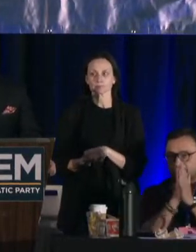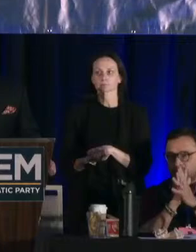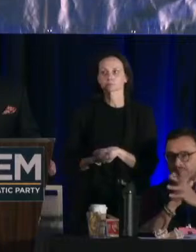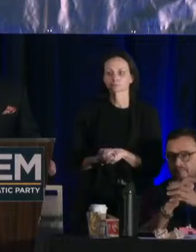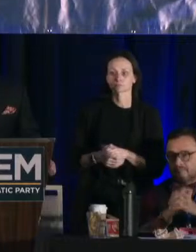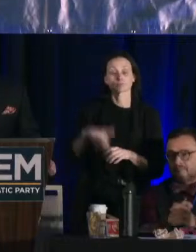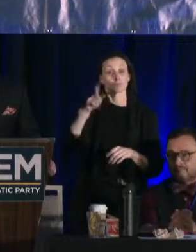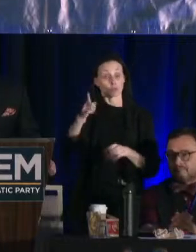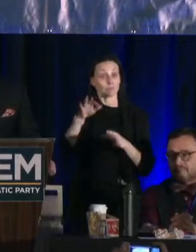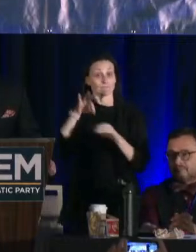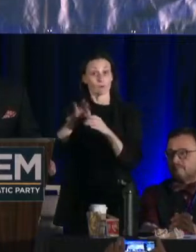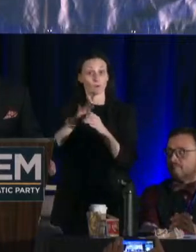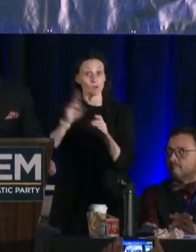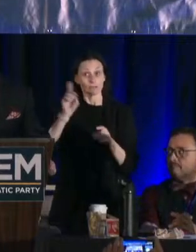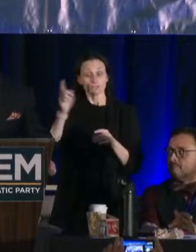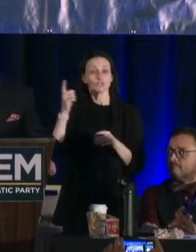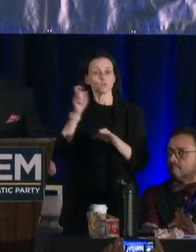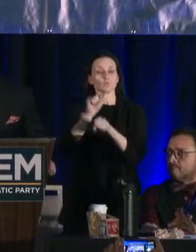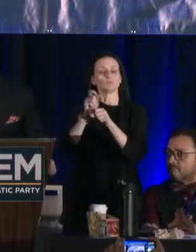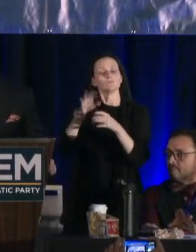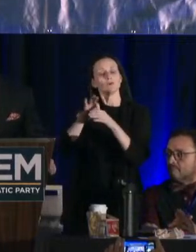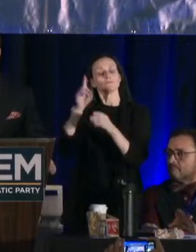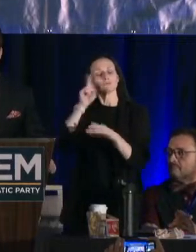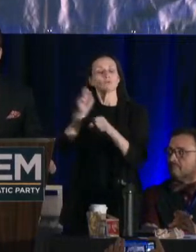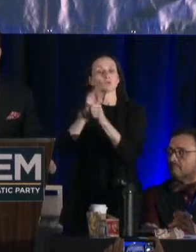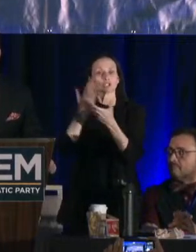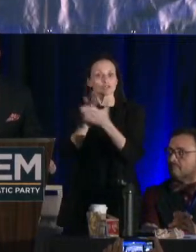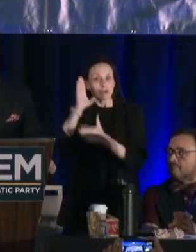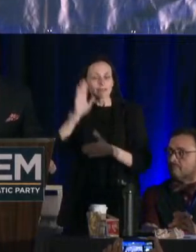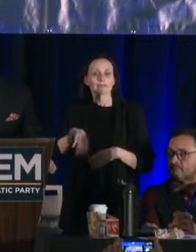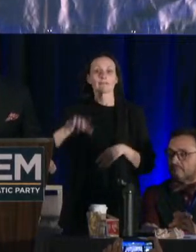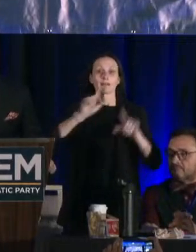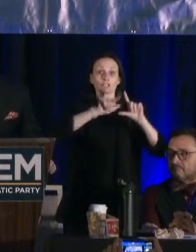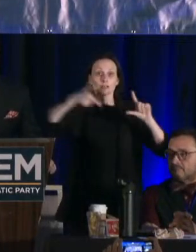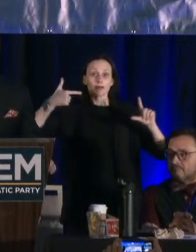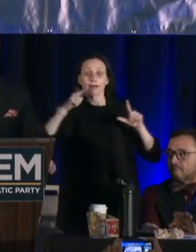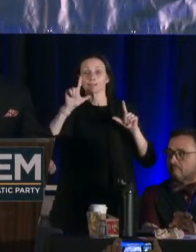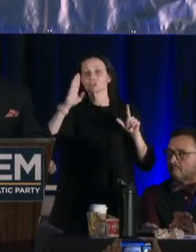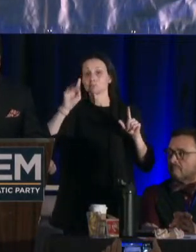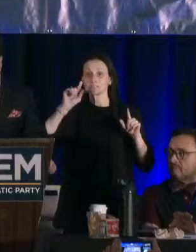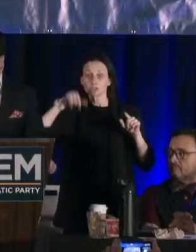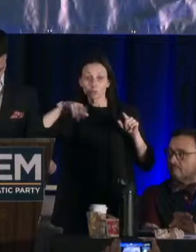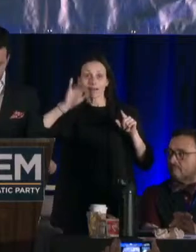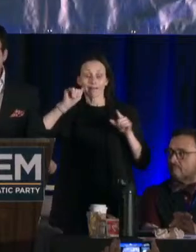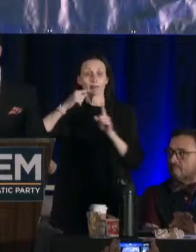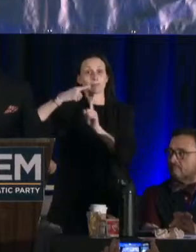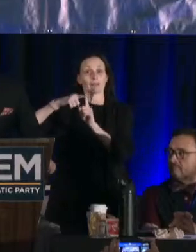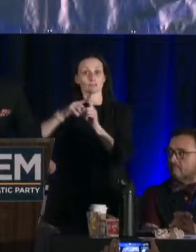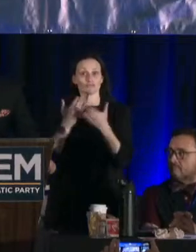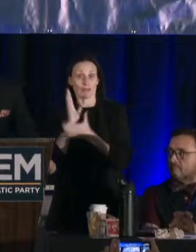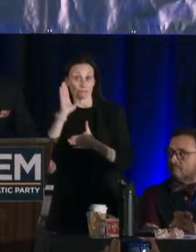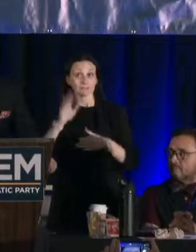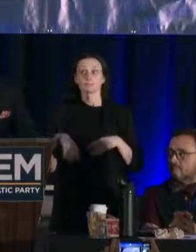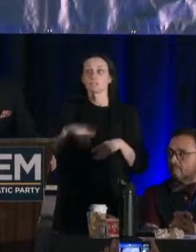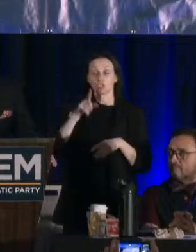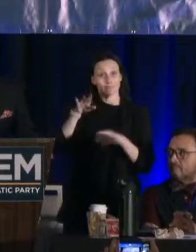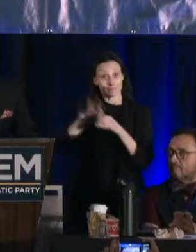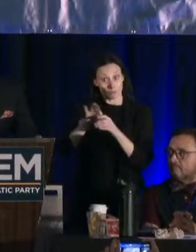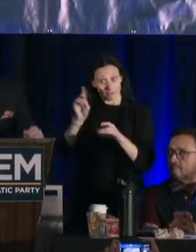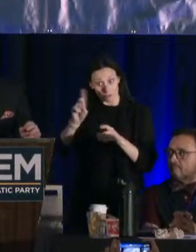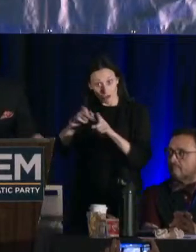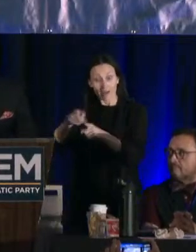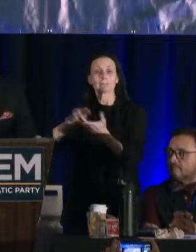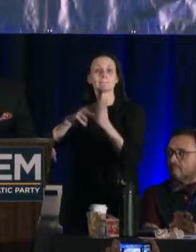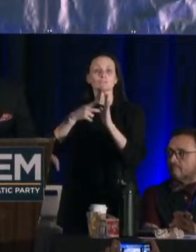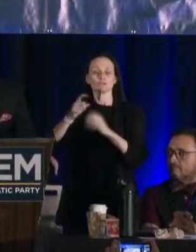When you vote Democratic, you vote for workers' rights and reproductive rights and LGBTQI+ rights. When you vote Democratic, you vote